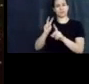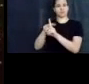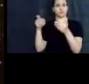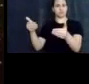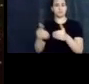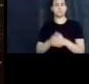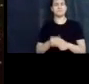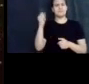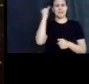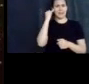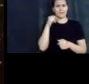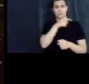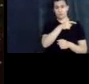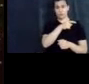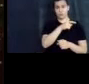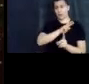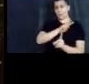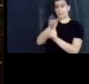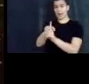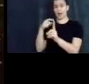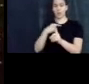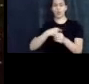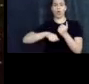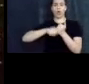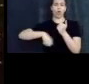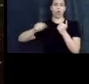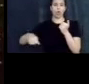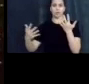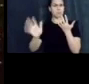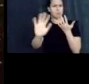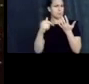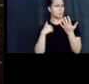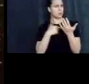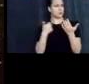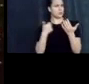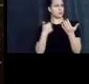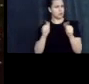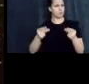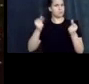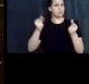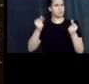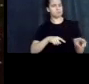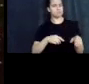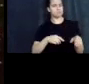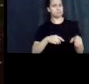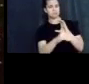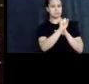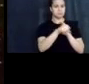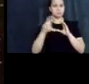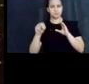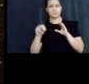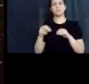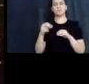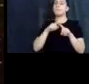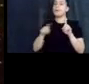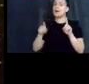to getting you your decision after we get all the documents sent in to us. So, typically if you send your transcript through the mail, you have to, of